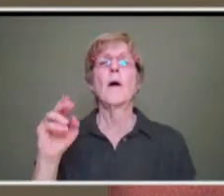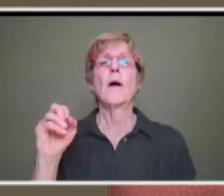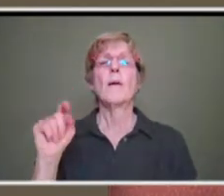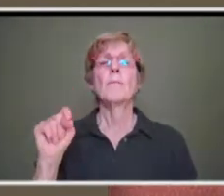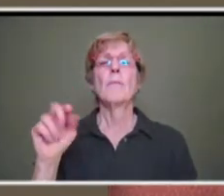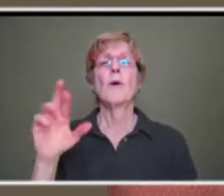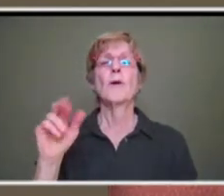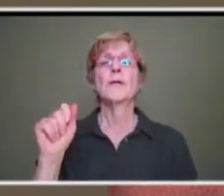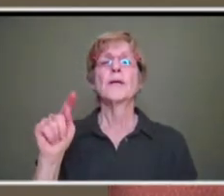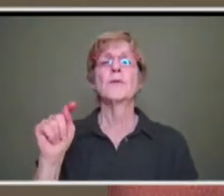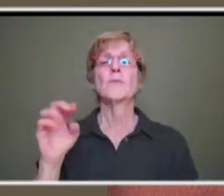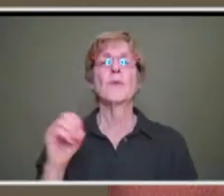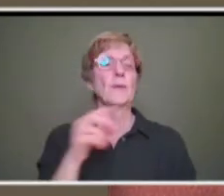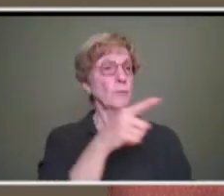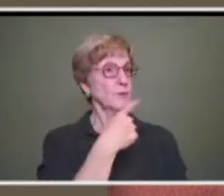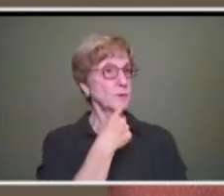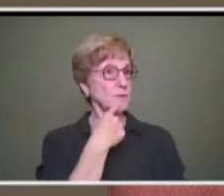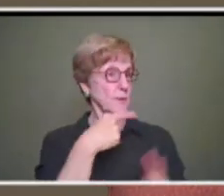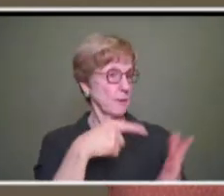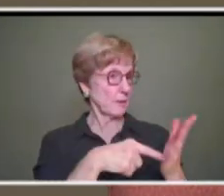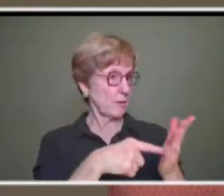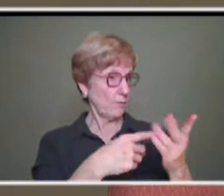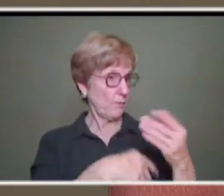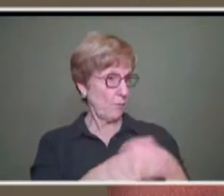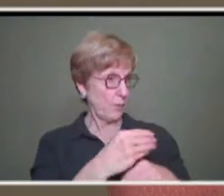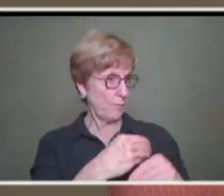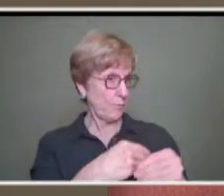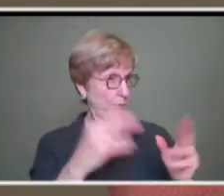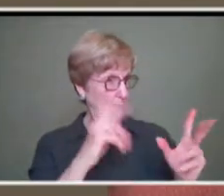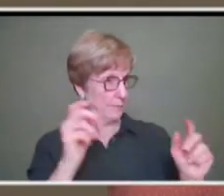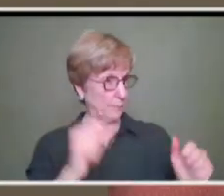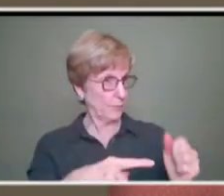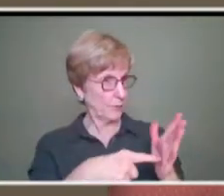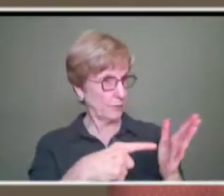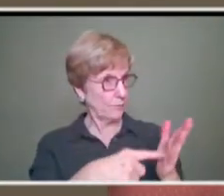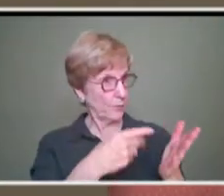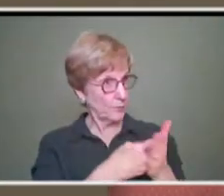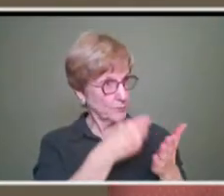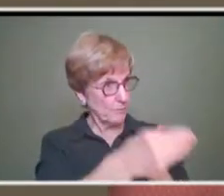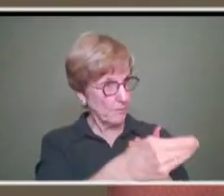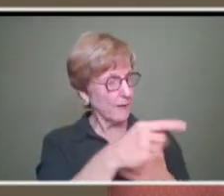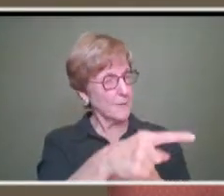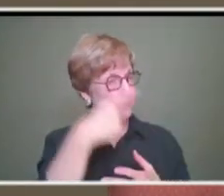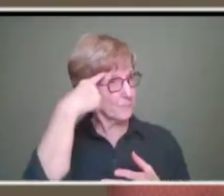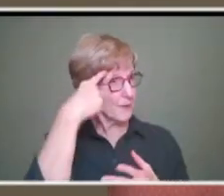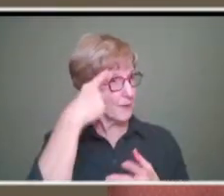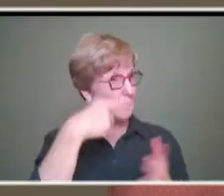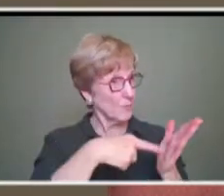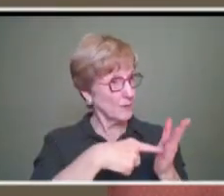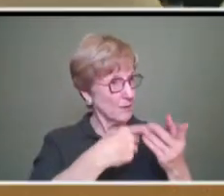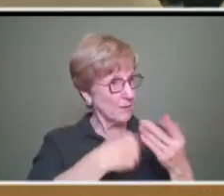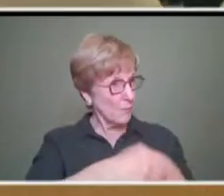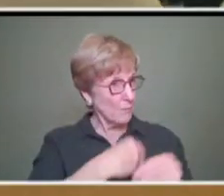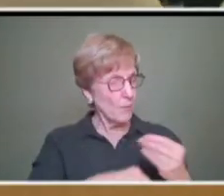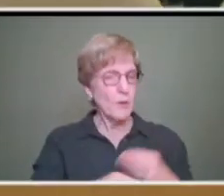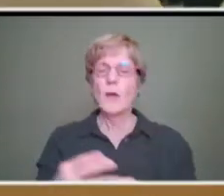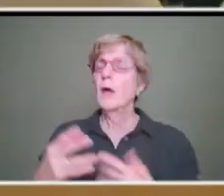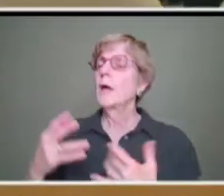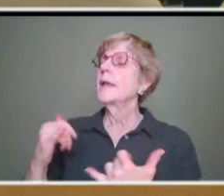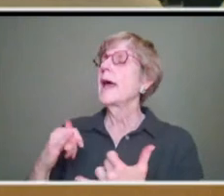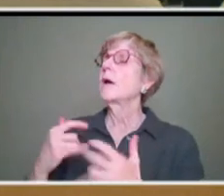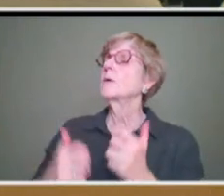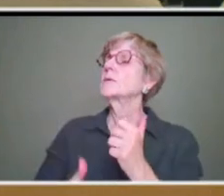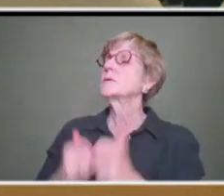I wasn't sure when you said about affordable or people be able to afford are you looking at affordable housing the goal now is the most attainable